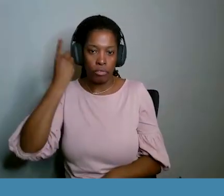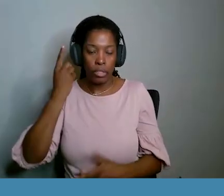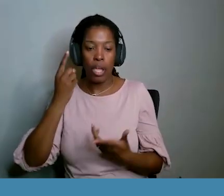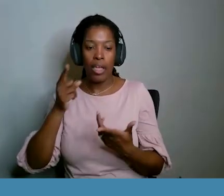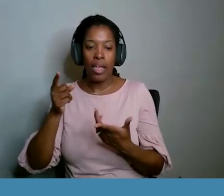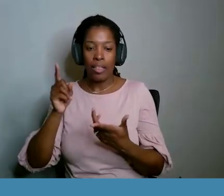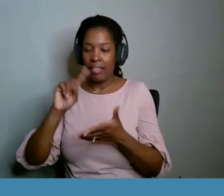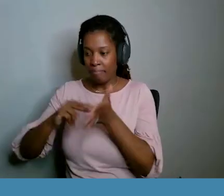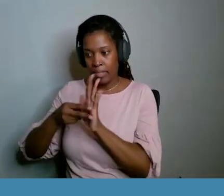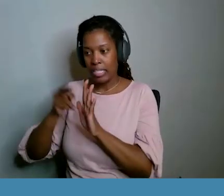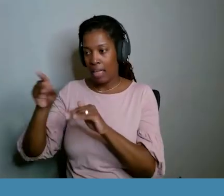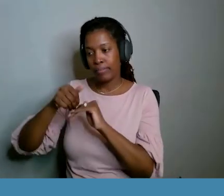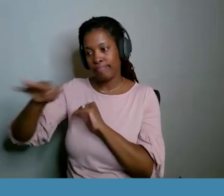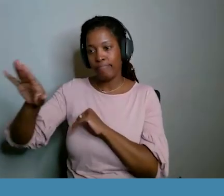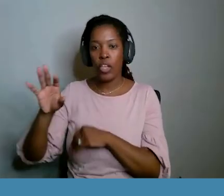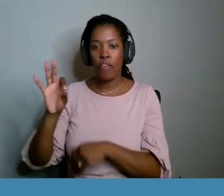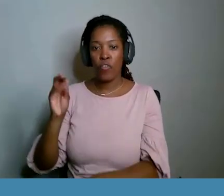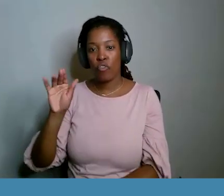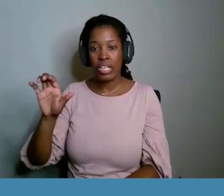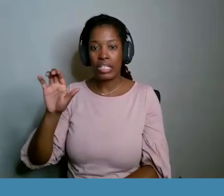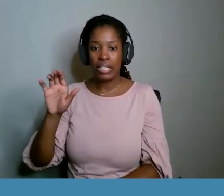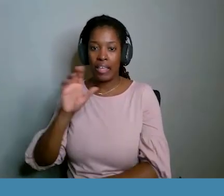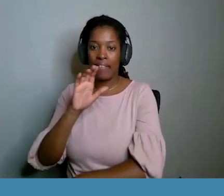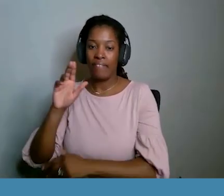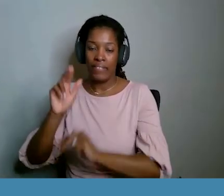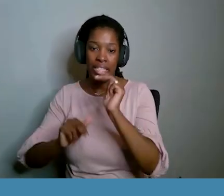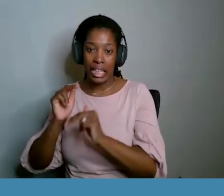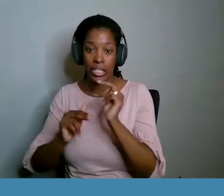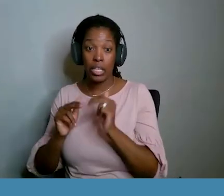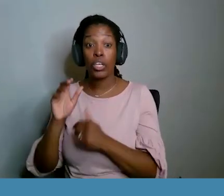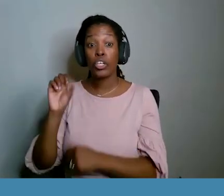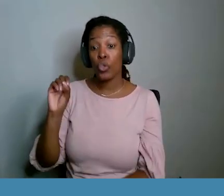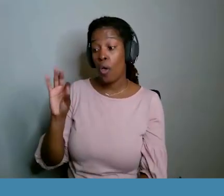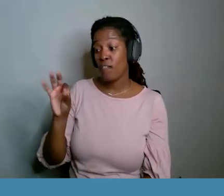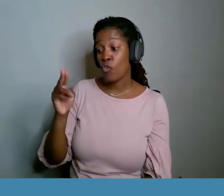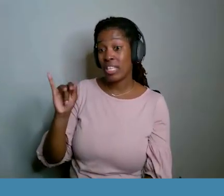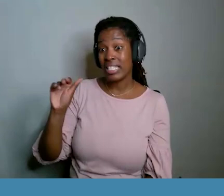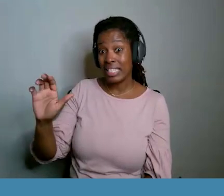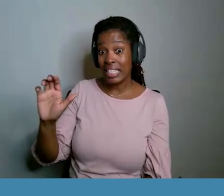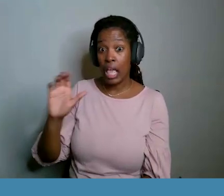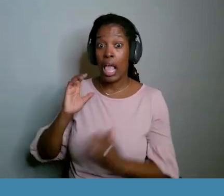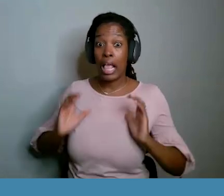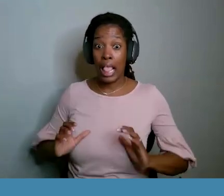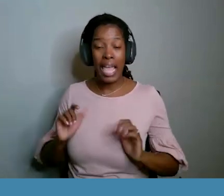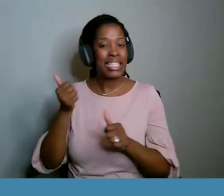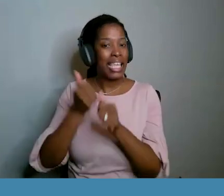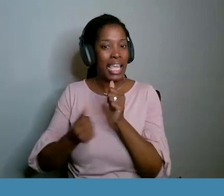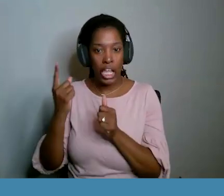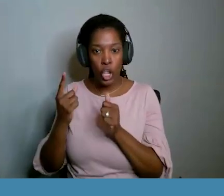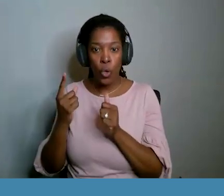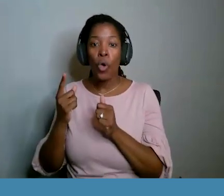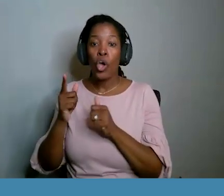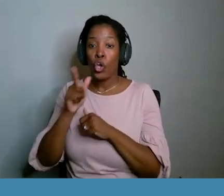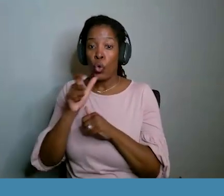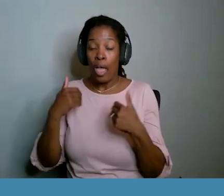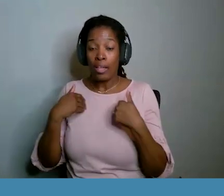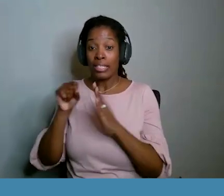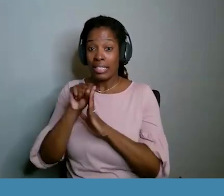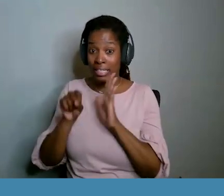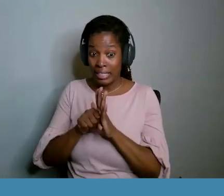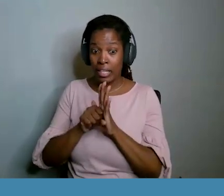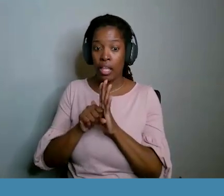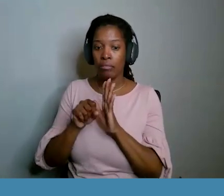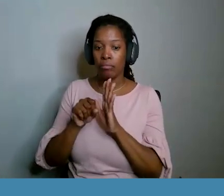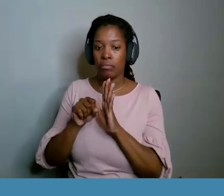facility. So when we talk about forensic clients, it's anyone that's at the state hospitals that has a criminal charge attached to their